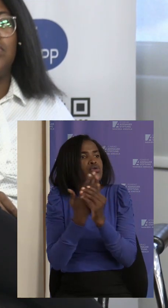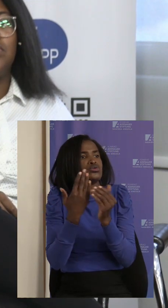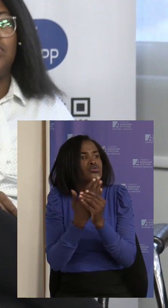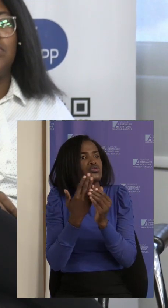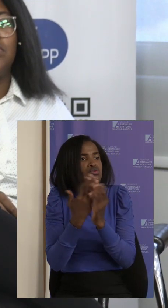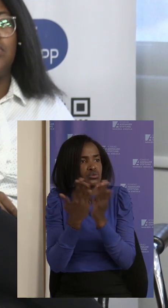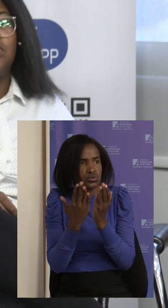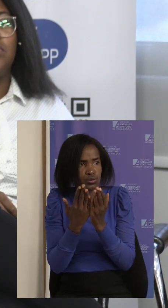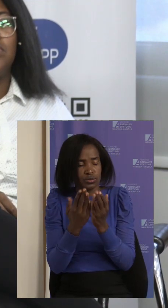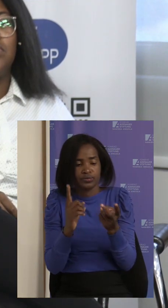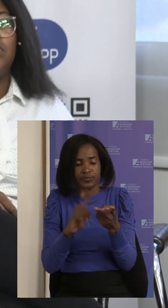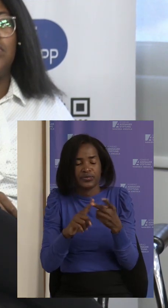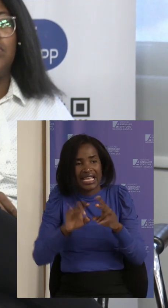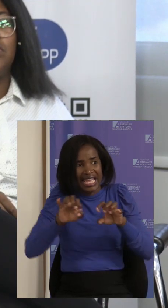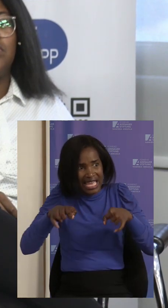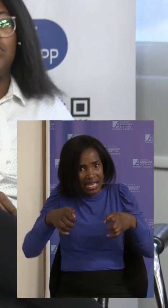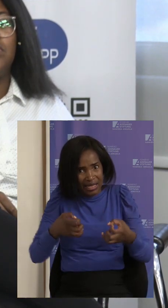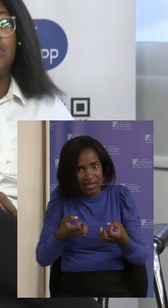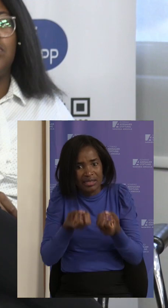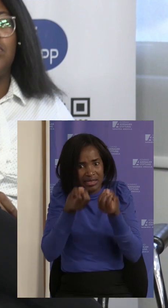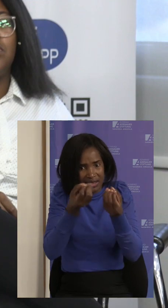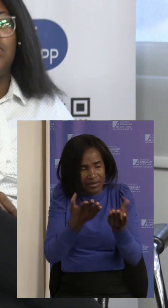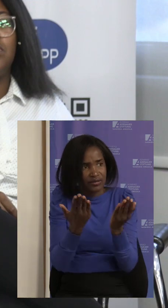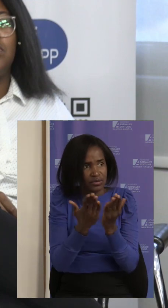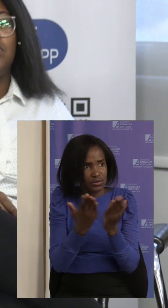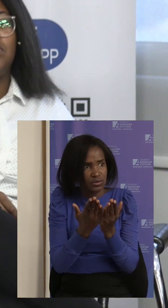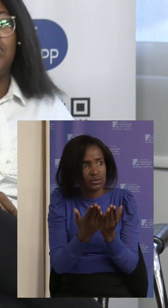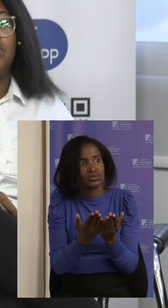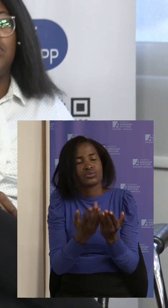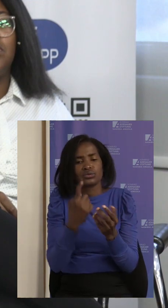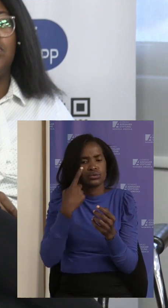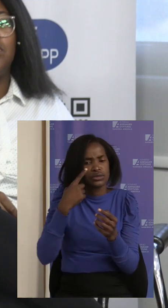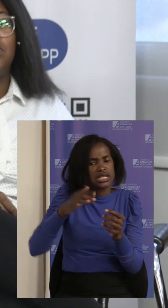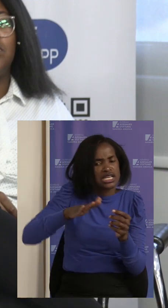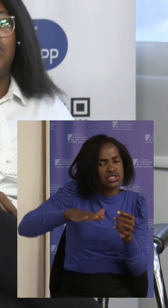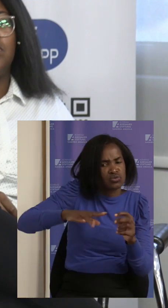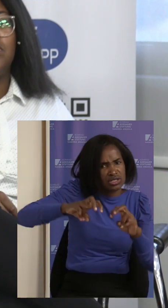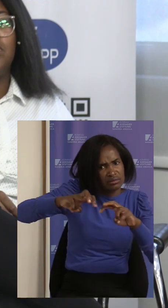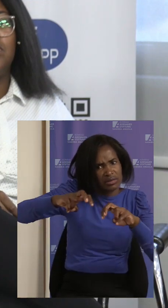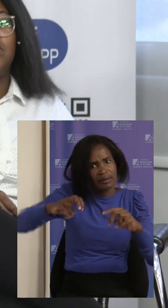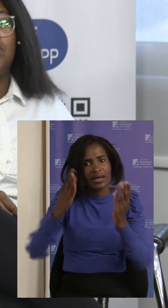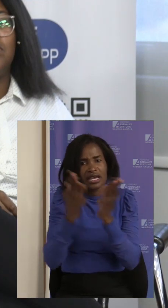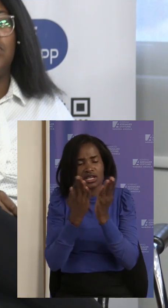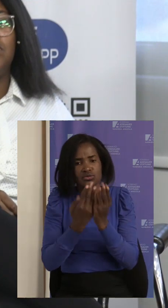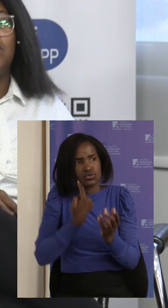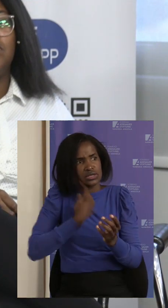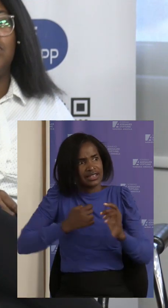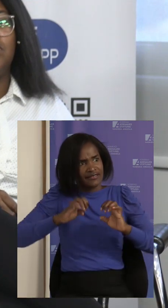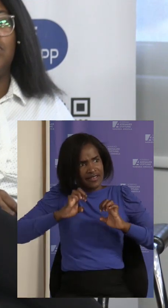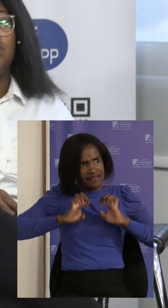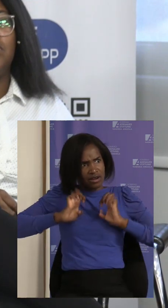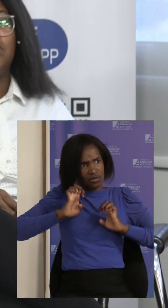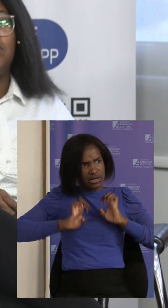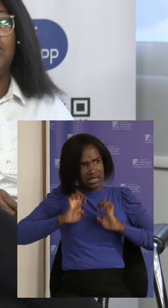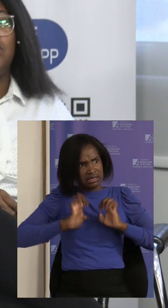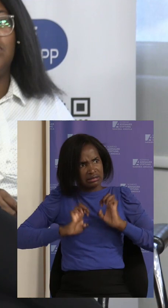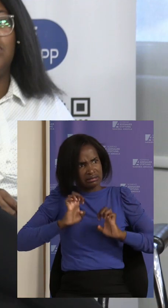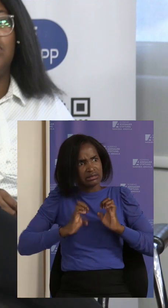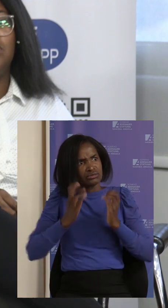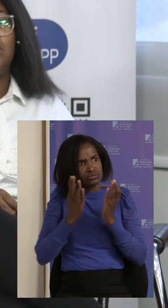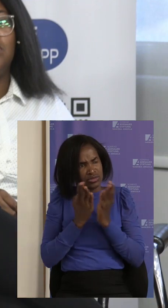are equipped to really do their situational analysis, their school self-evaluation, to identify their weaknesses